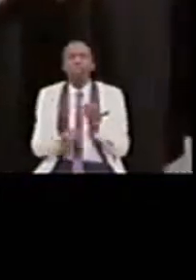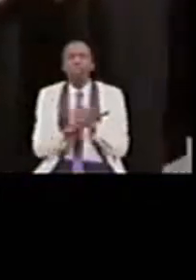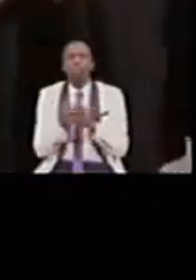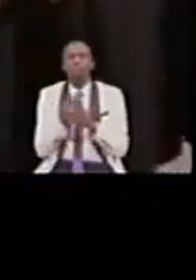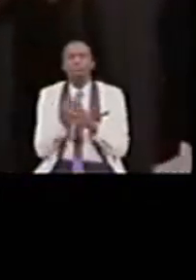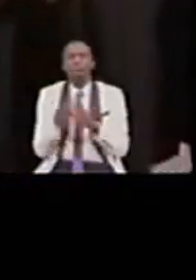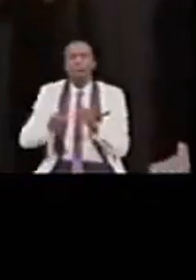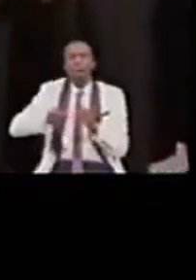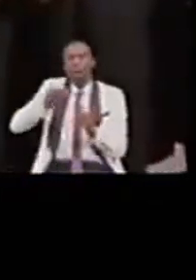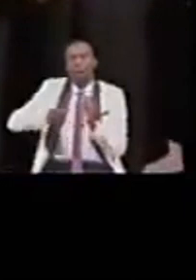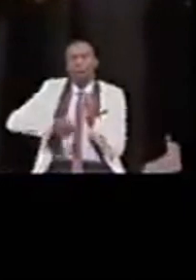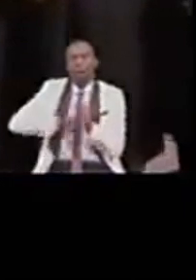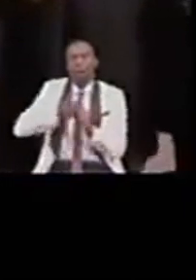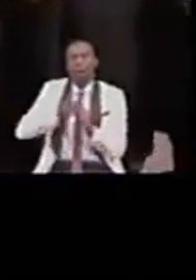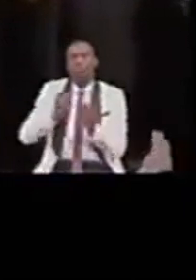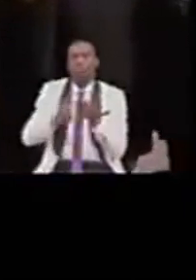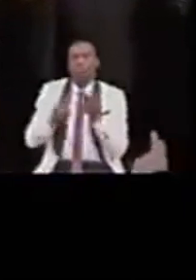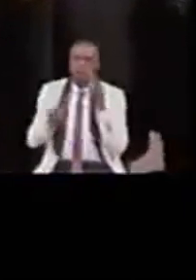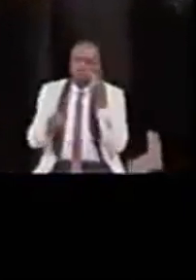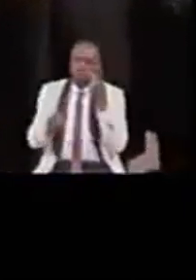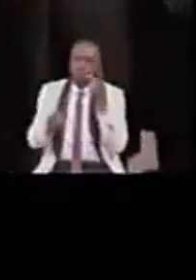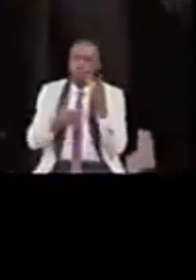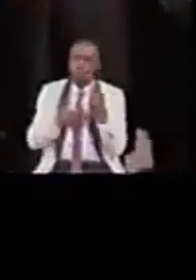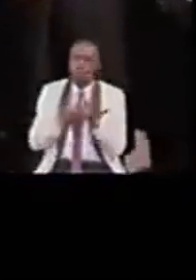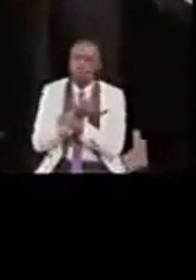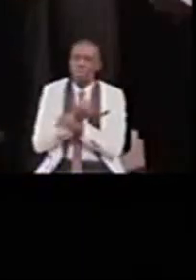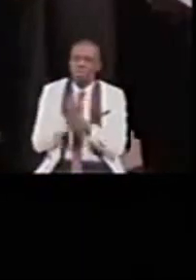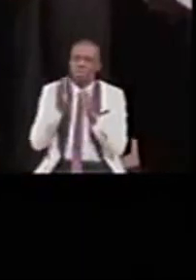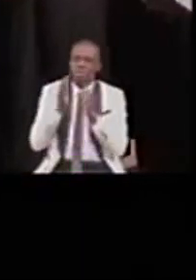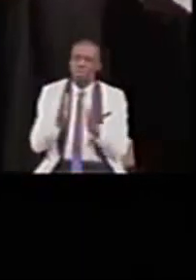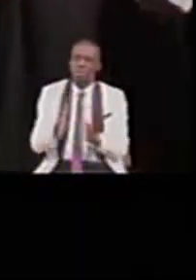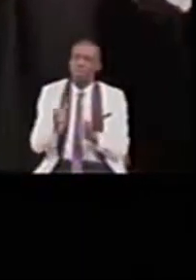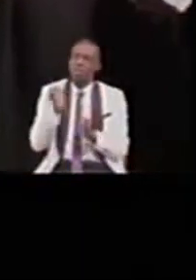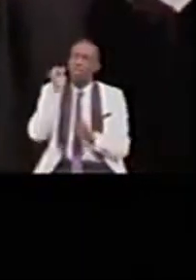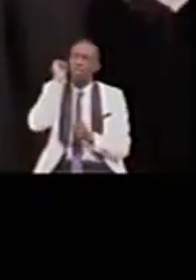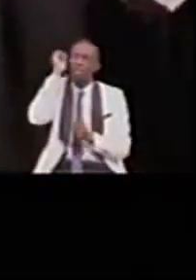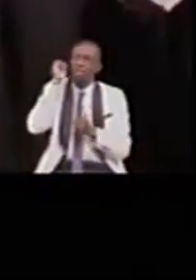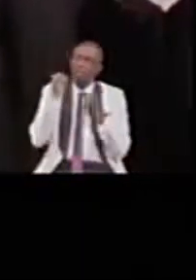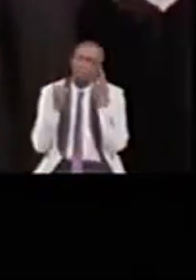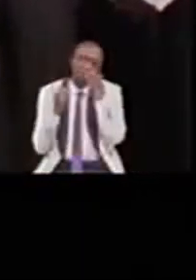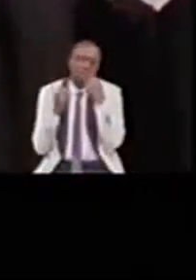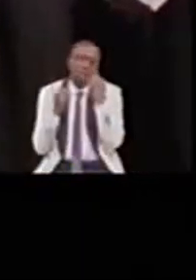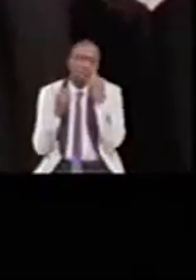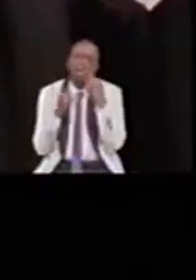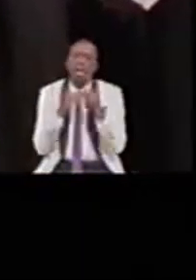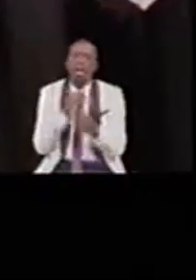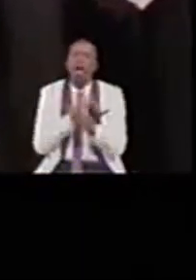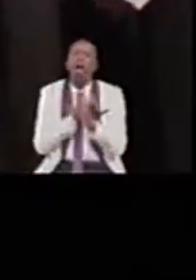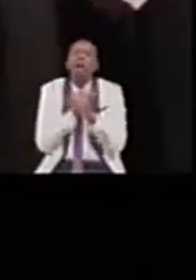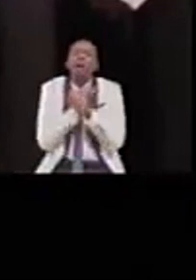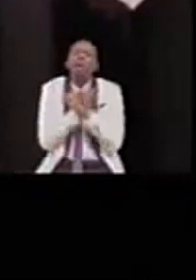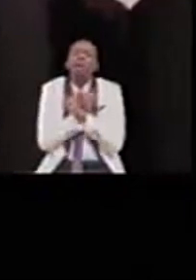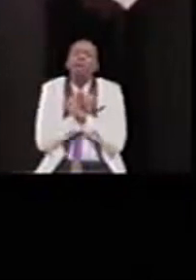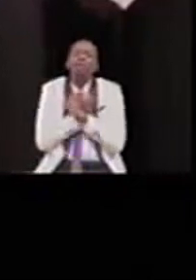my Savior. His face I long to see.